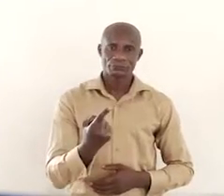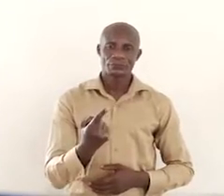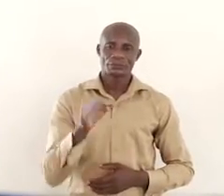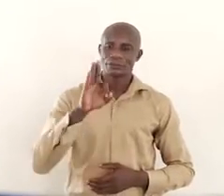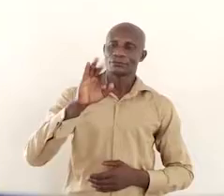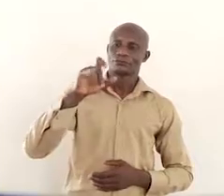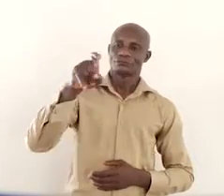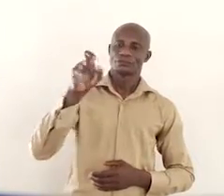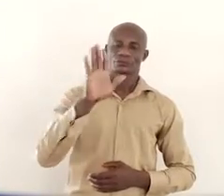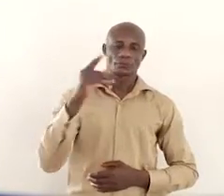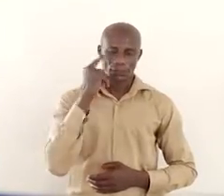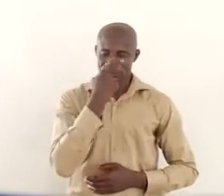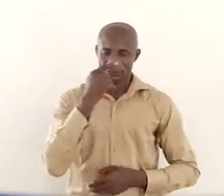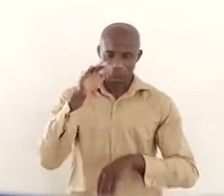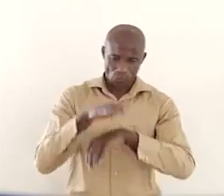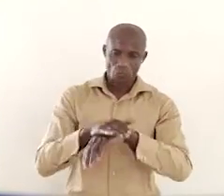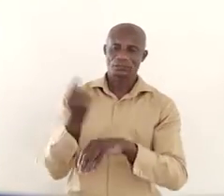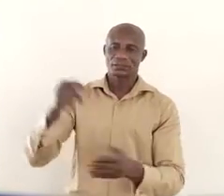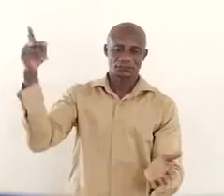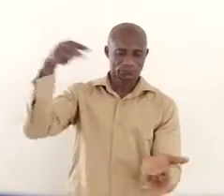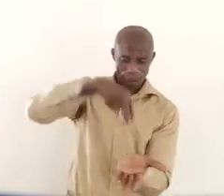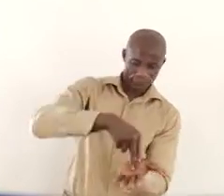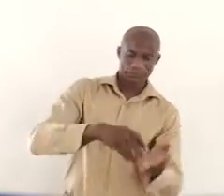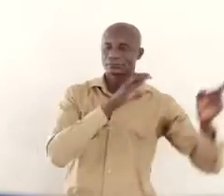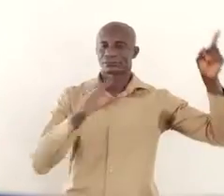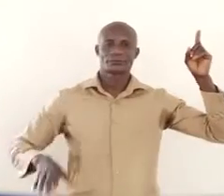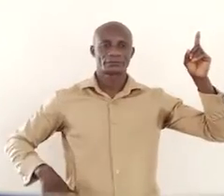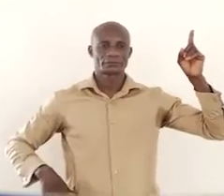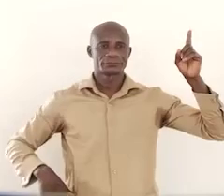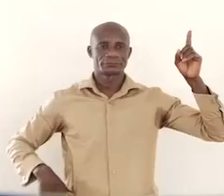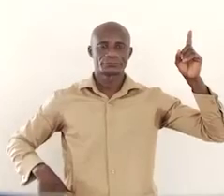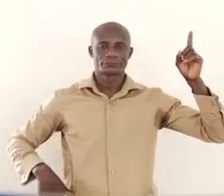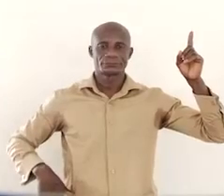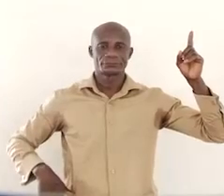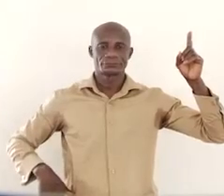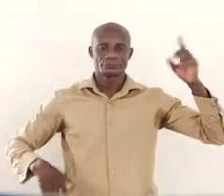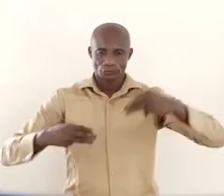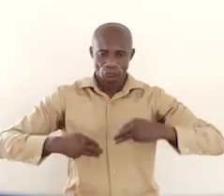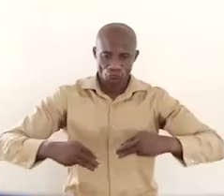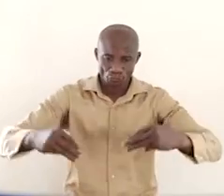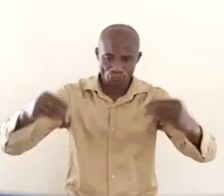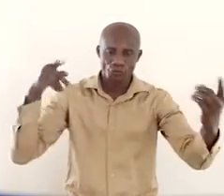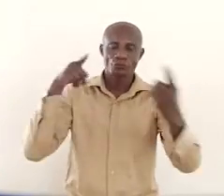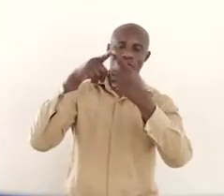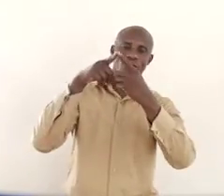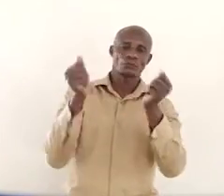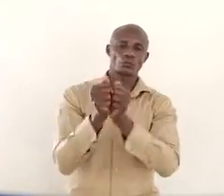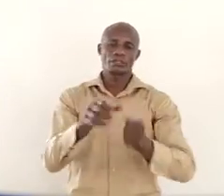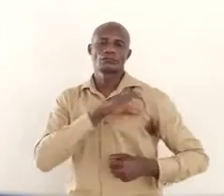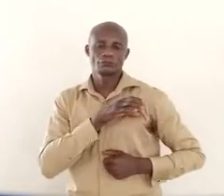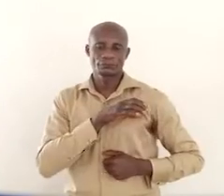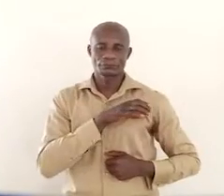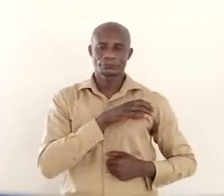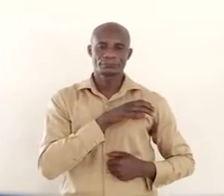say, fix your eyes on the risen Christ. Move forward with